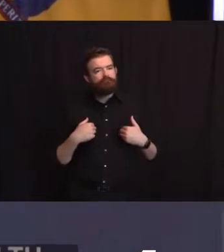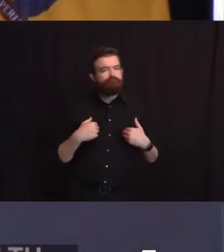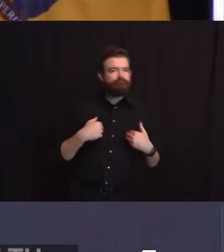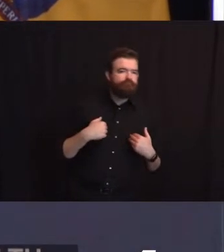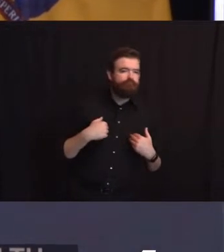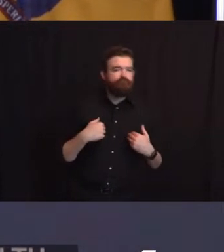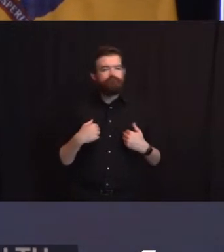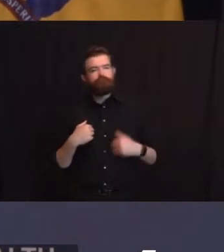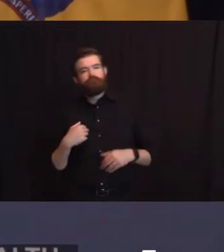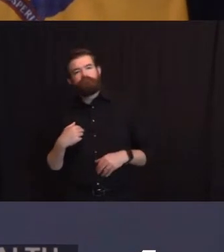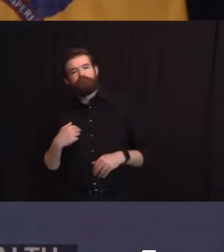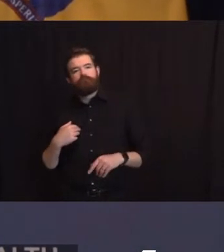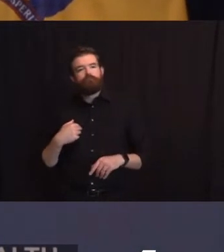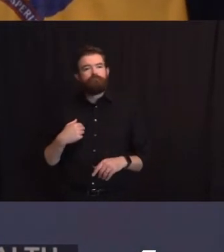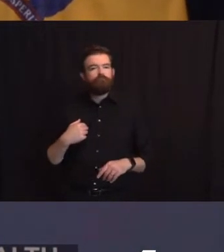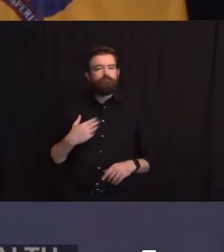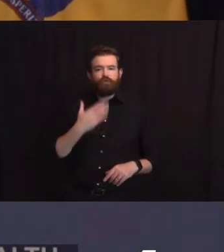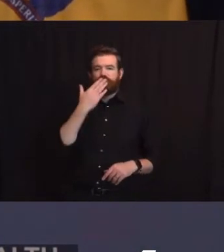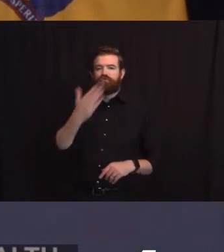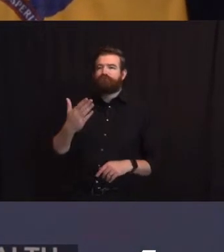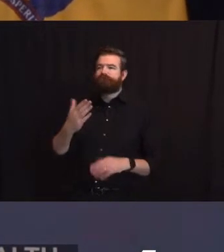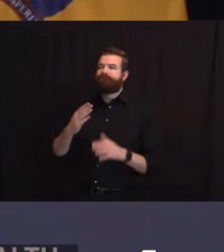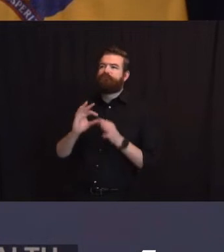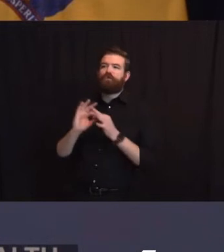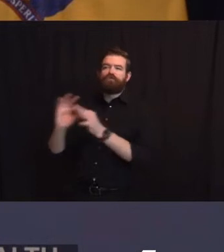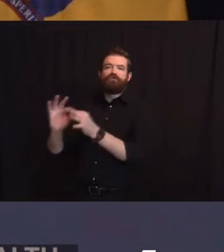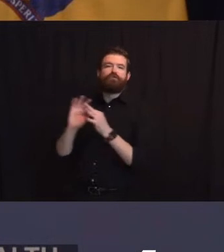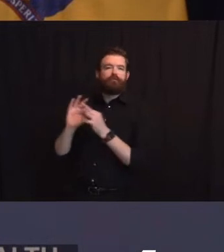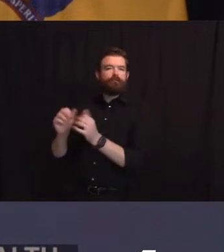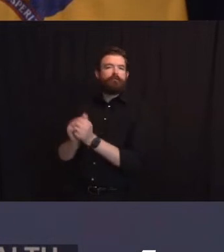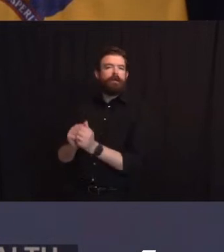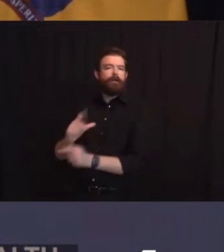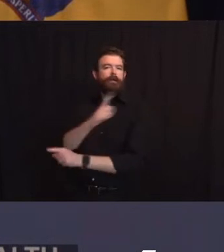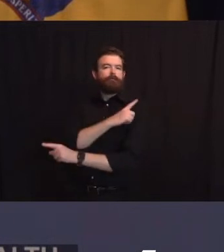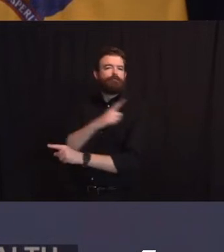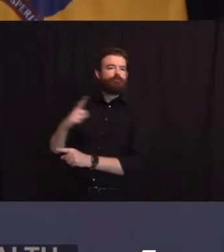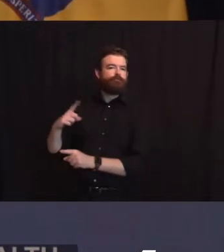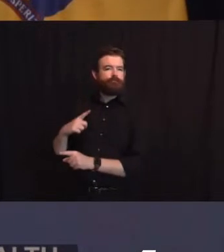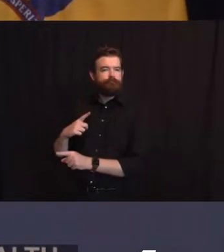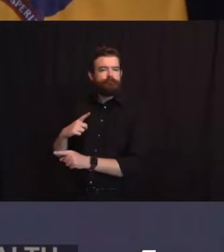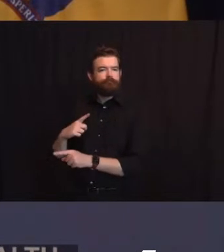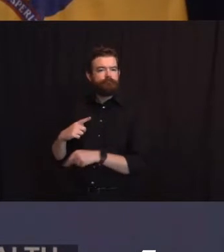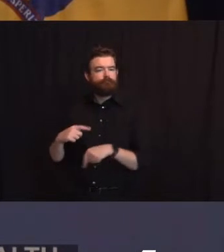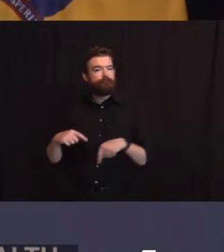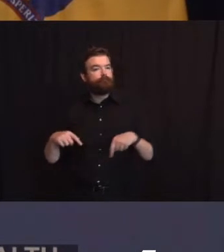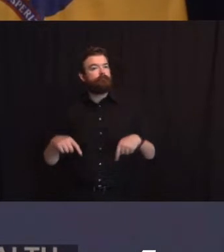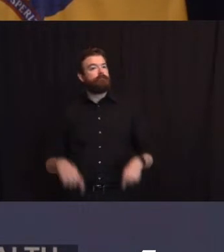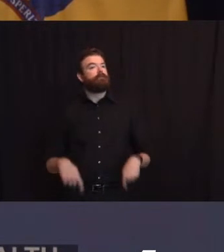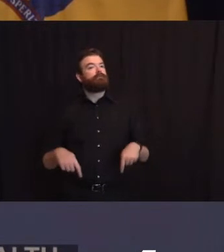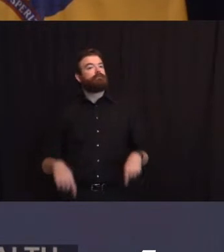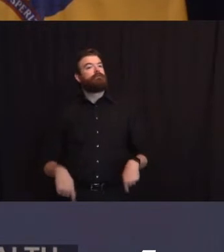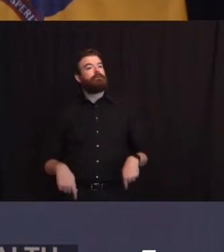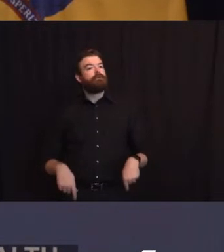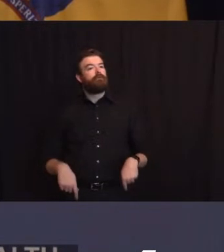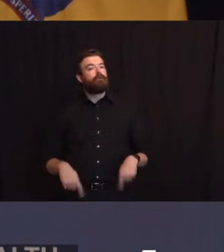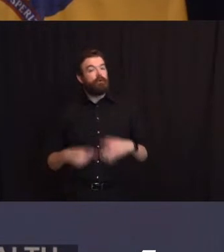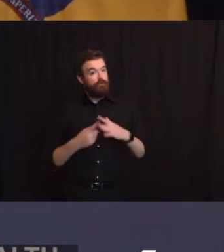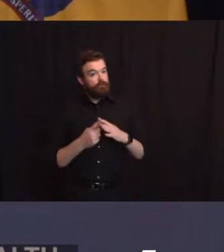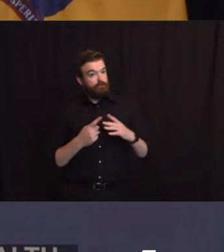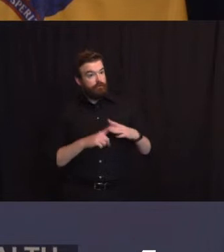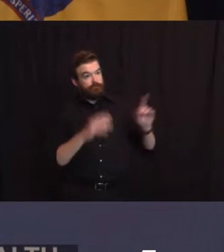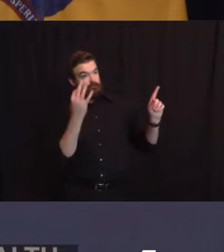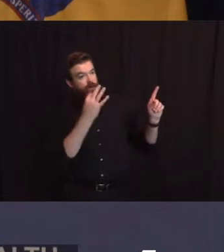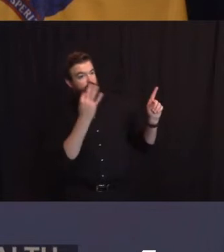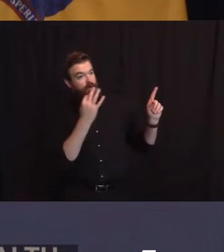legislative leadership. And it just didn't happen on Friday when we put the announcement out. But over the past really couple of months, there's been a